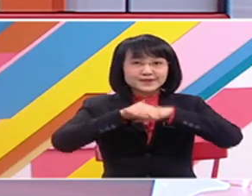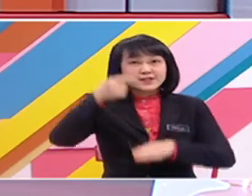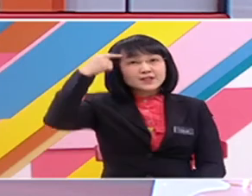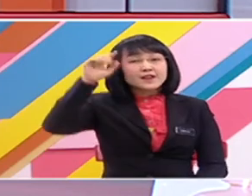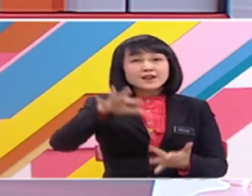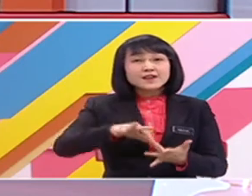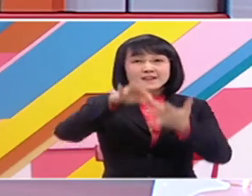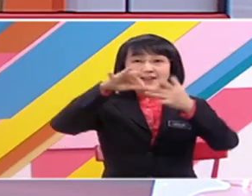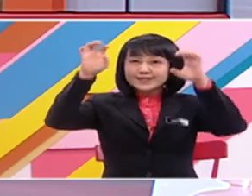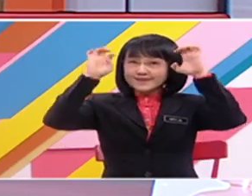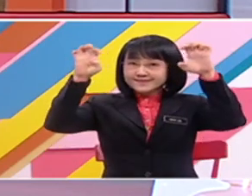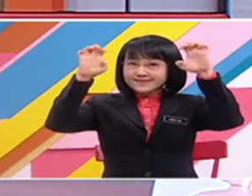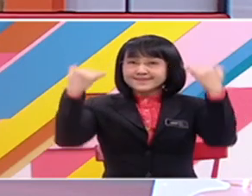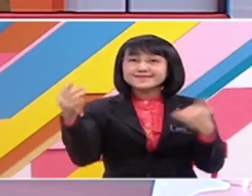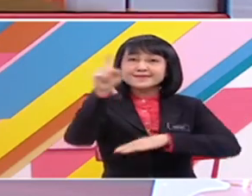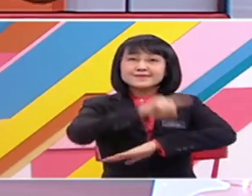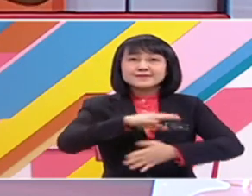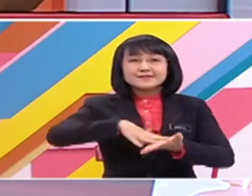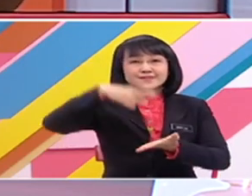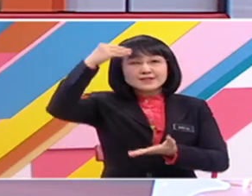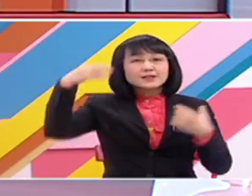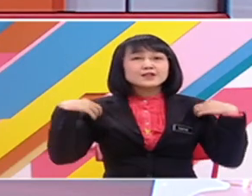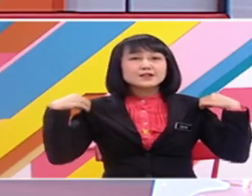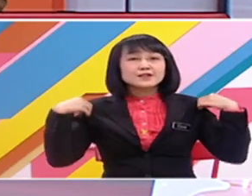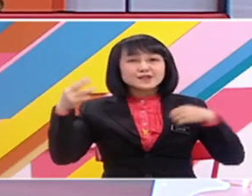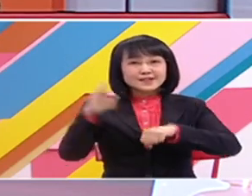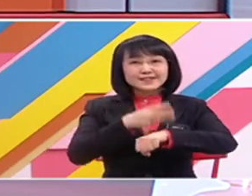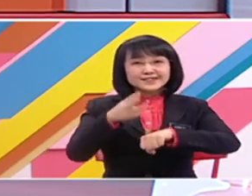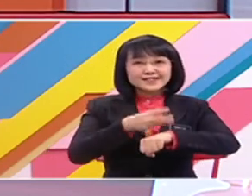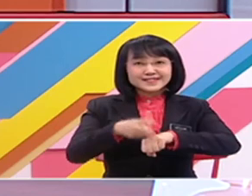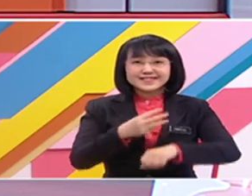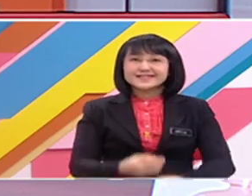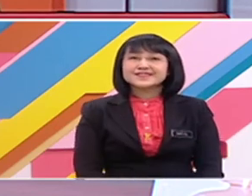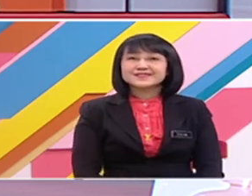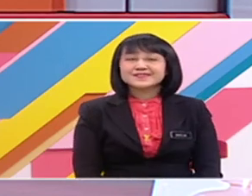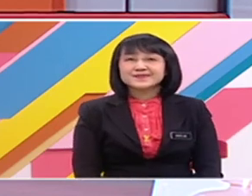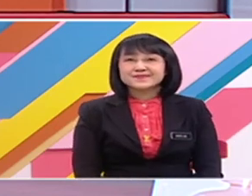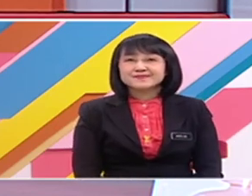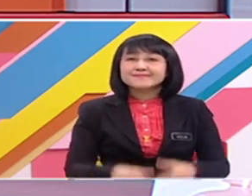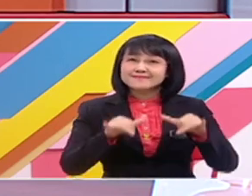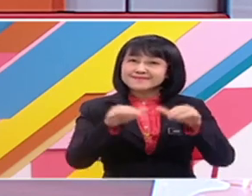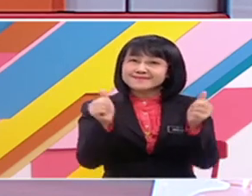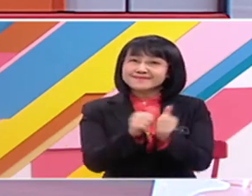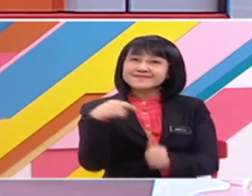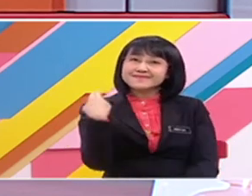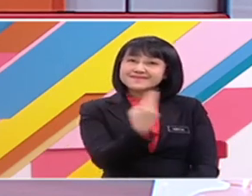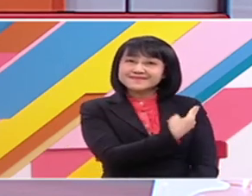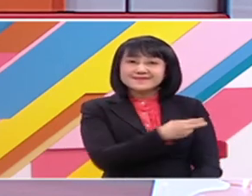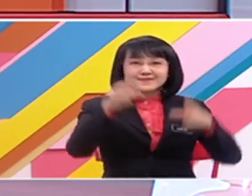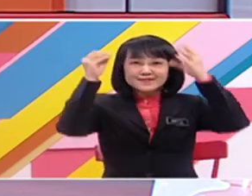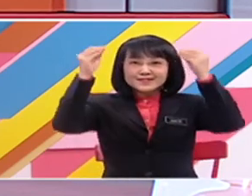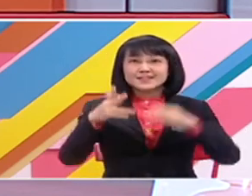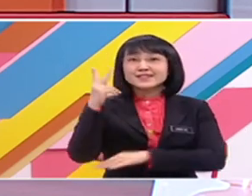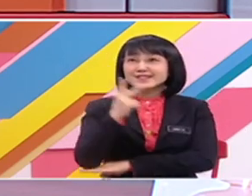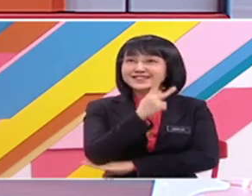special education. And today we're learning clothes we wear, like I'm wearing today. And still with us together in the studio is teacher